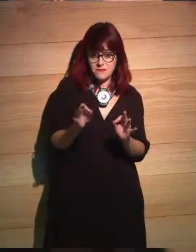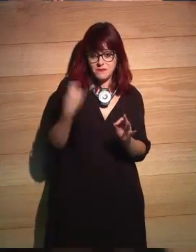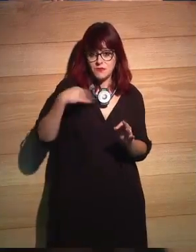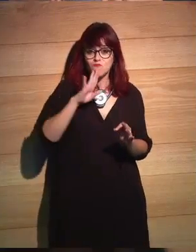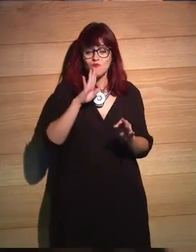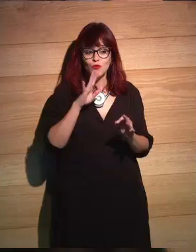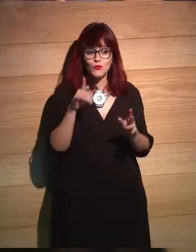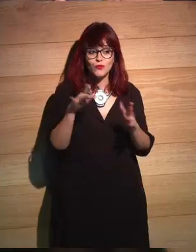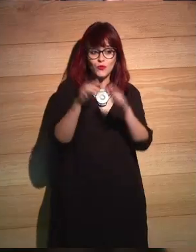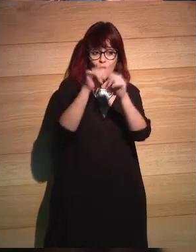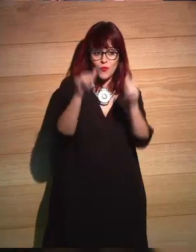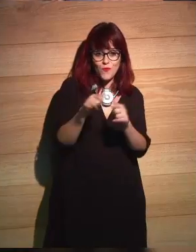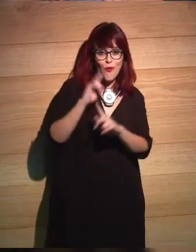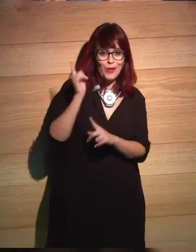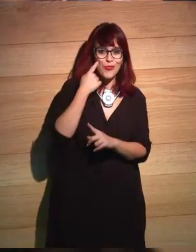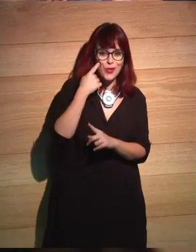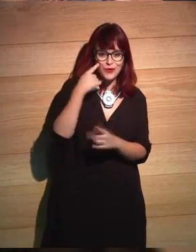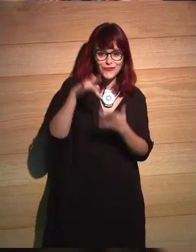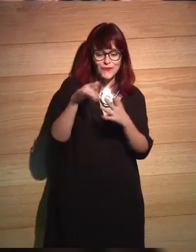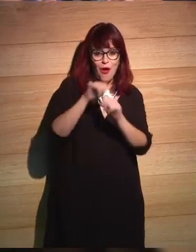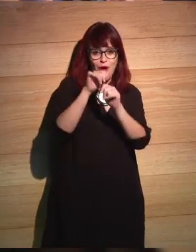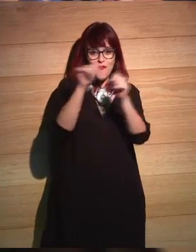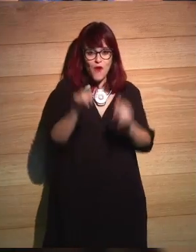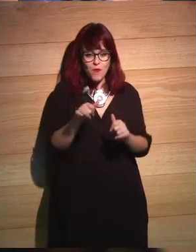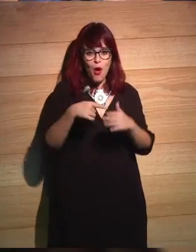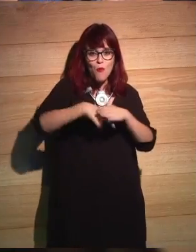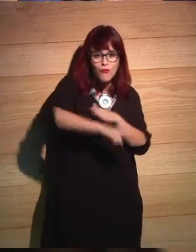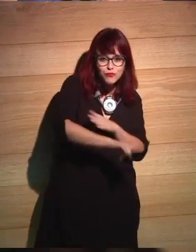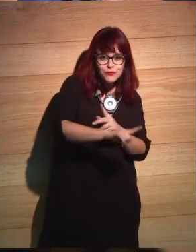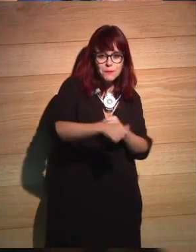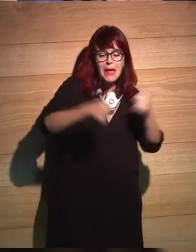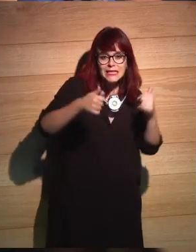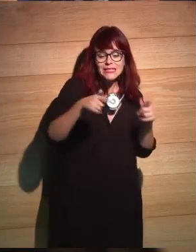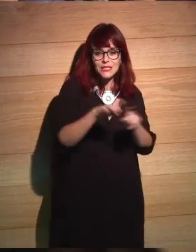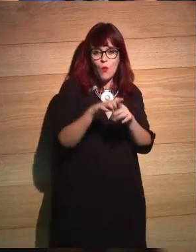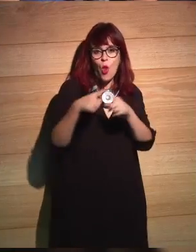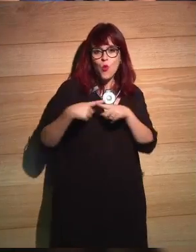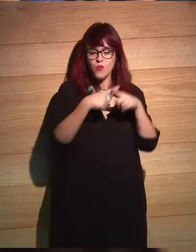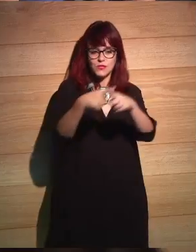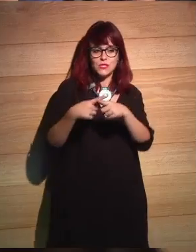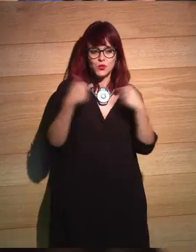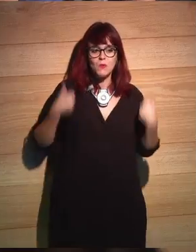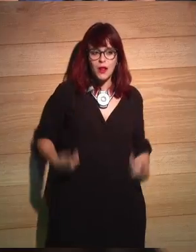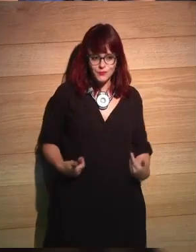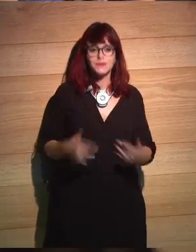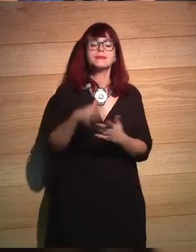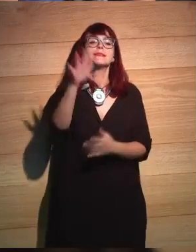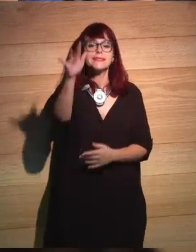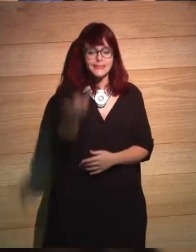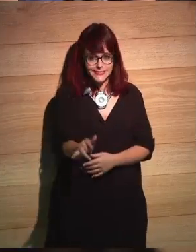Things that we share as human beings. Yeah, and I think, I don't know, you can perhaps say